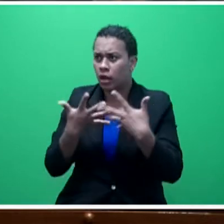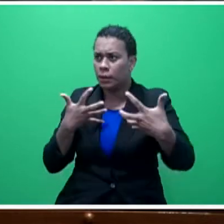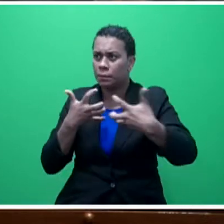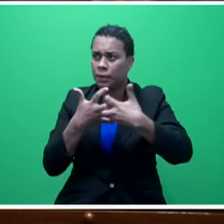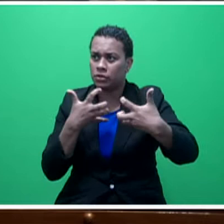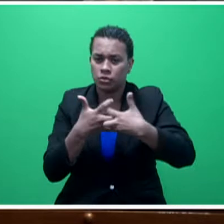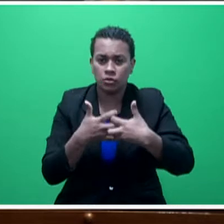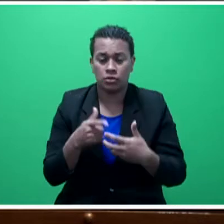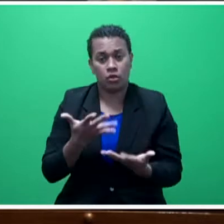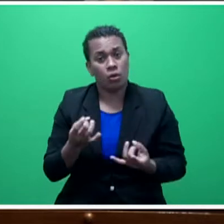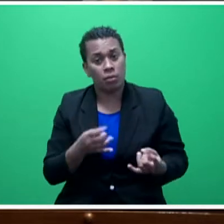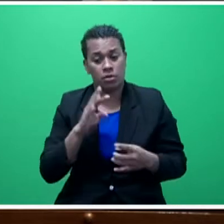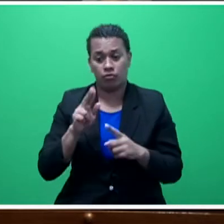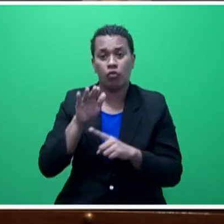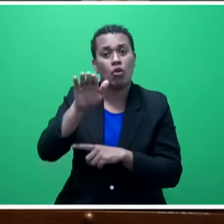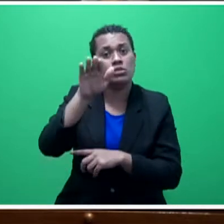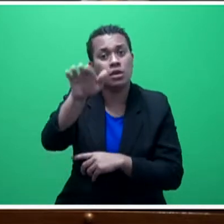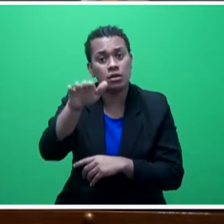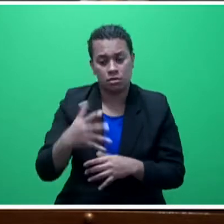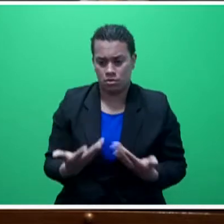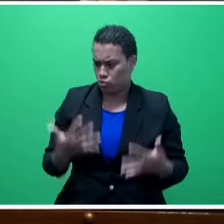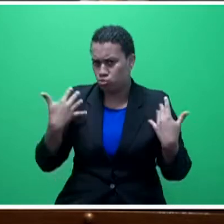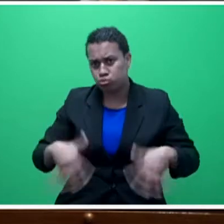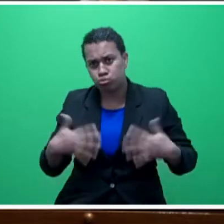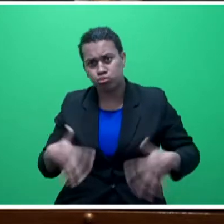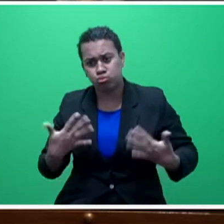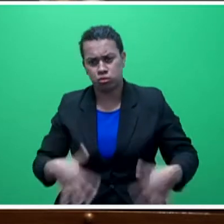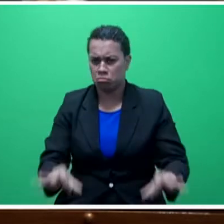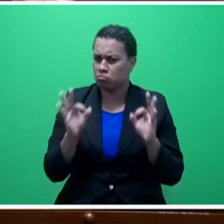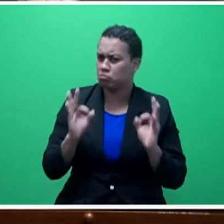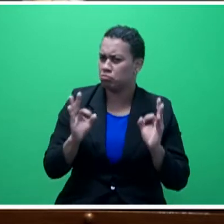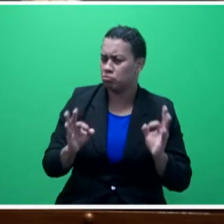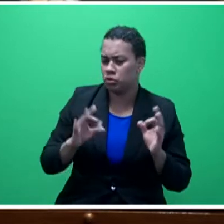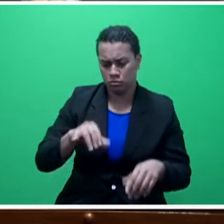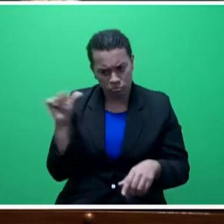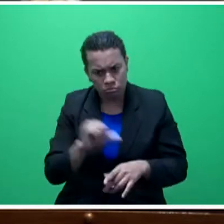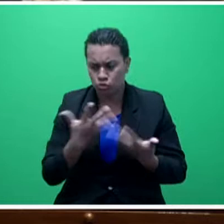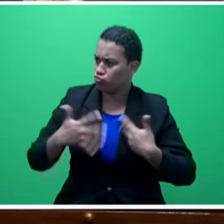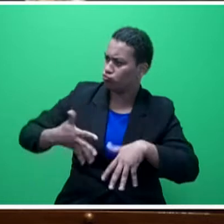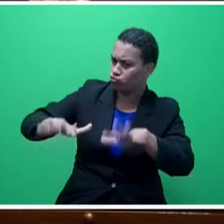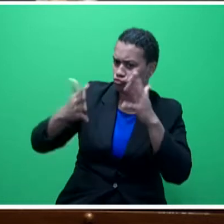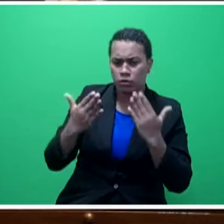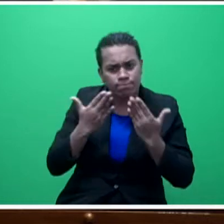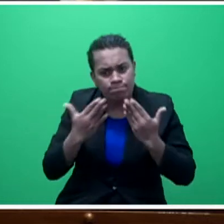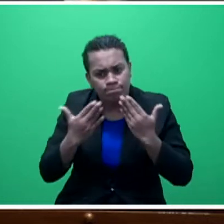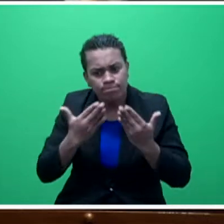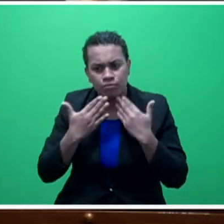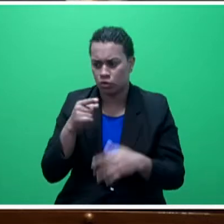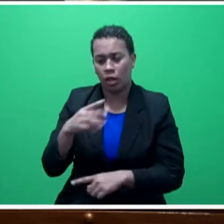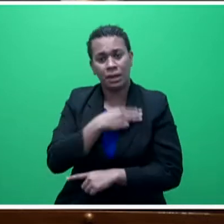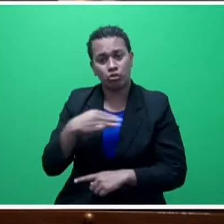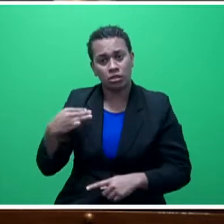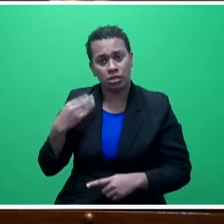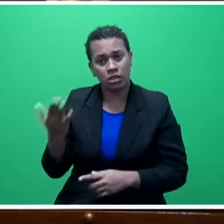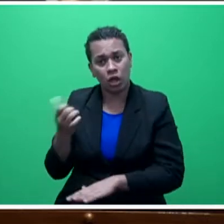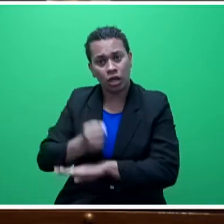is indeed extraordinary, and I thank and applaud the Honorable Attorney General and the Minister for Economy and his team for